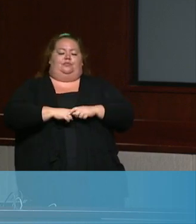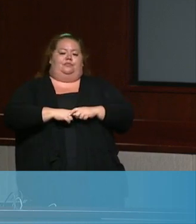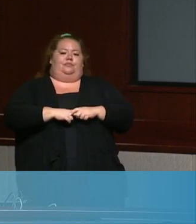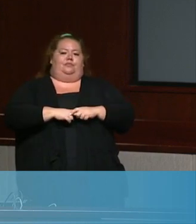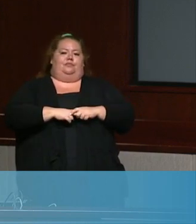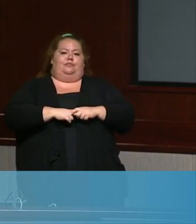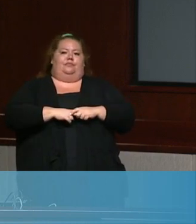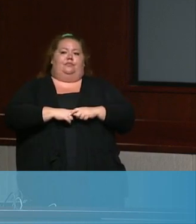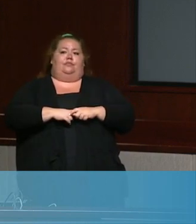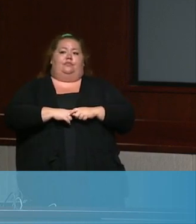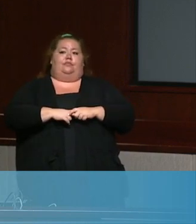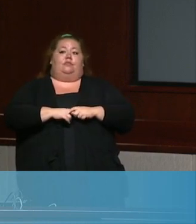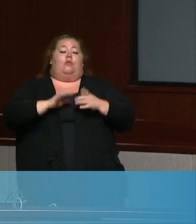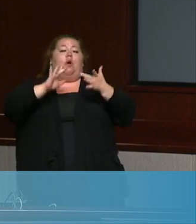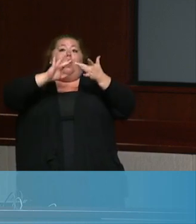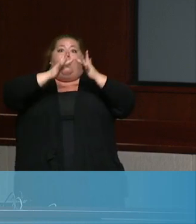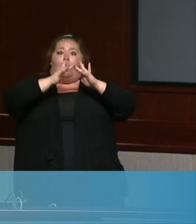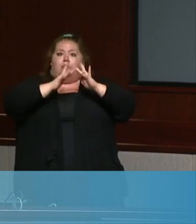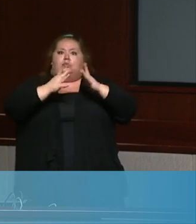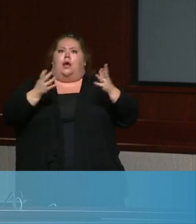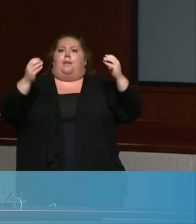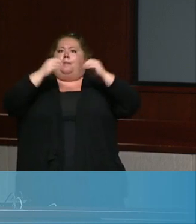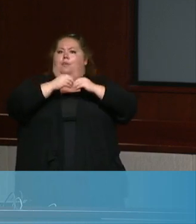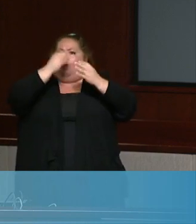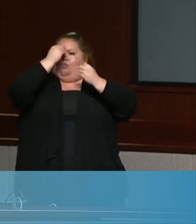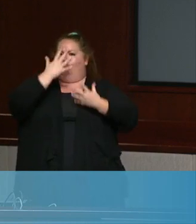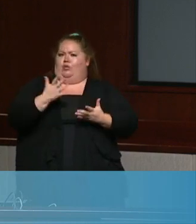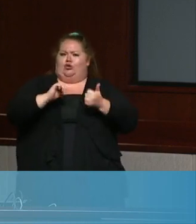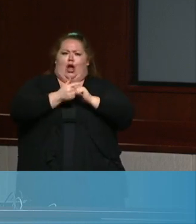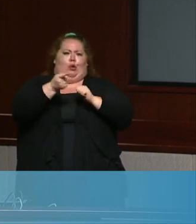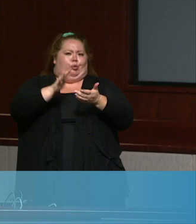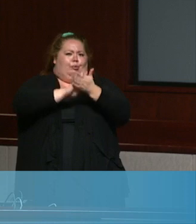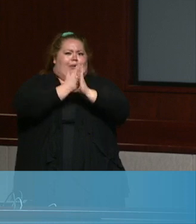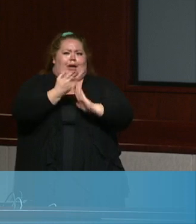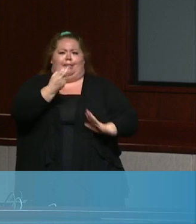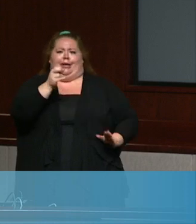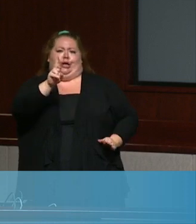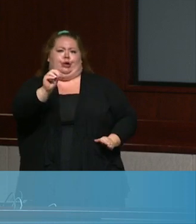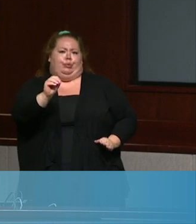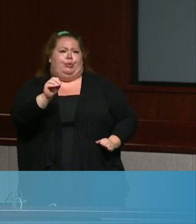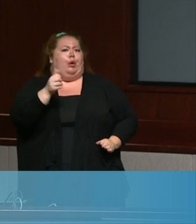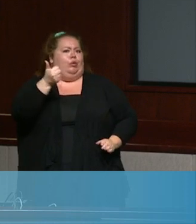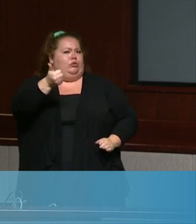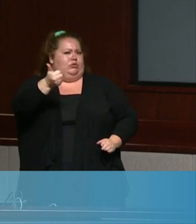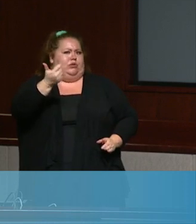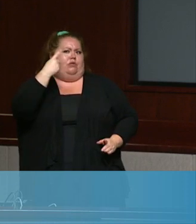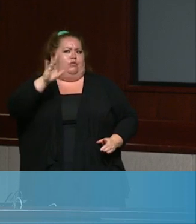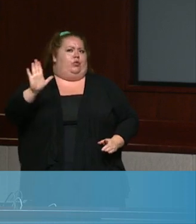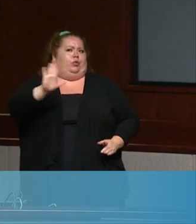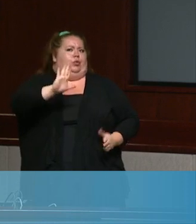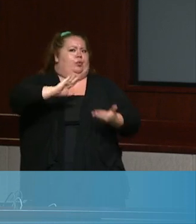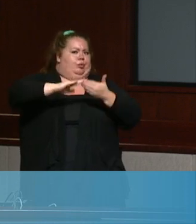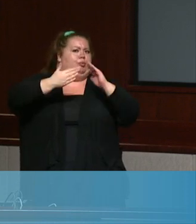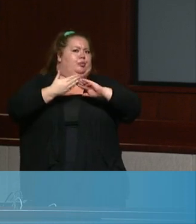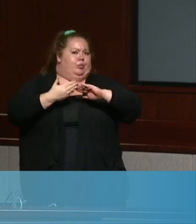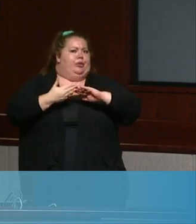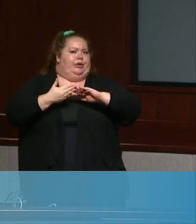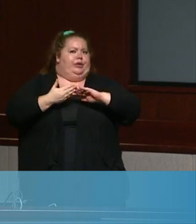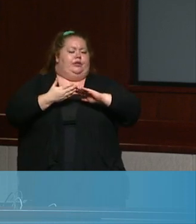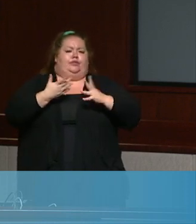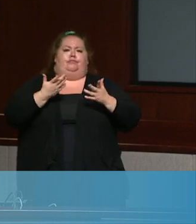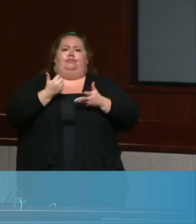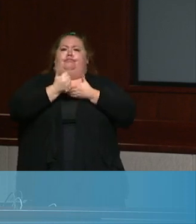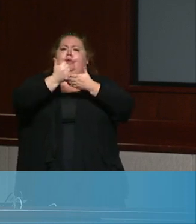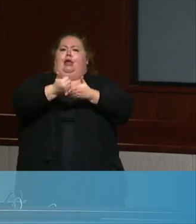about being a hero in our community and doing us a favor, doing your fellow citizens